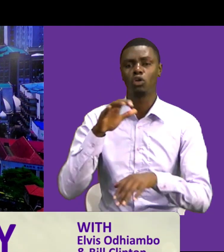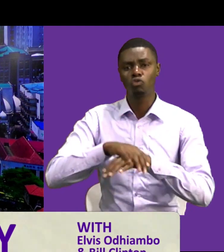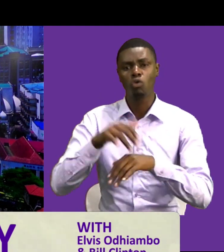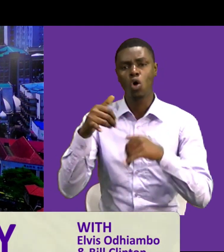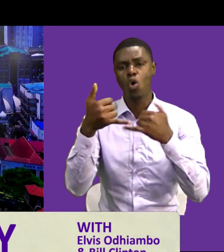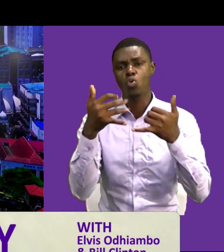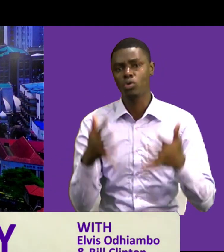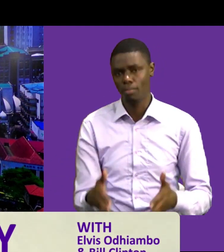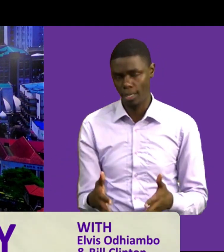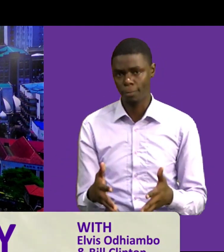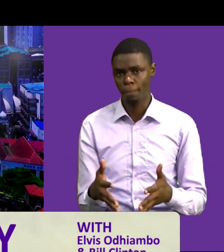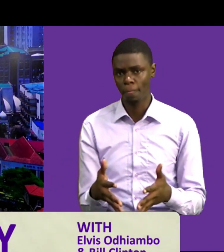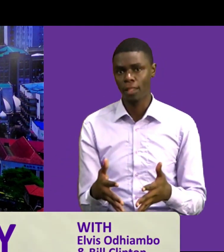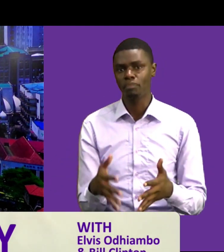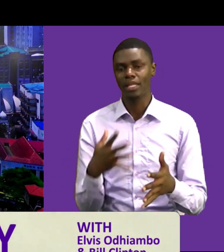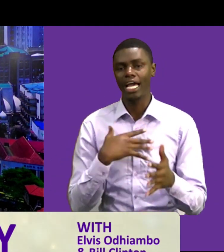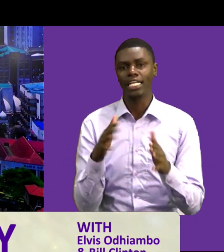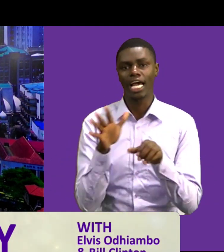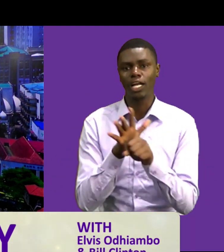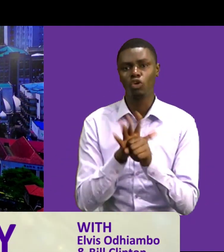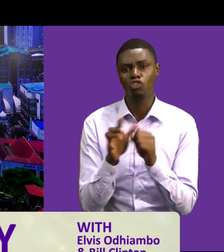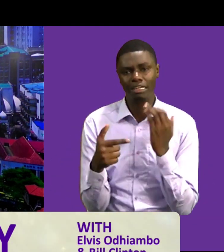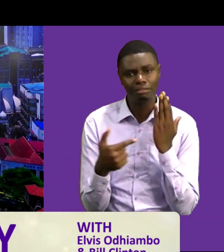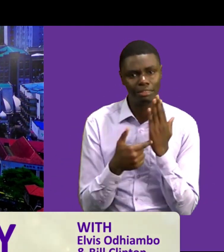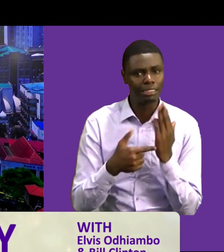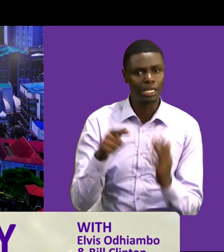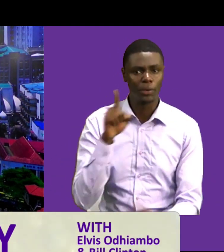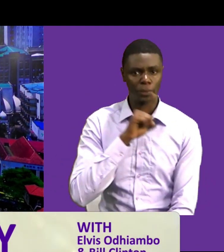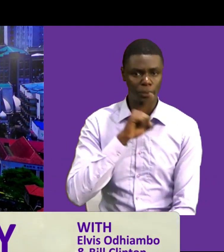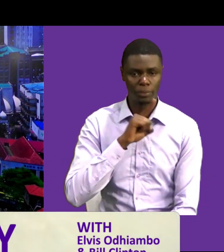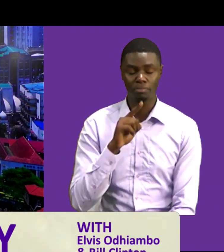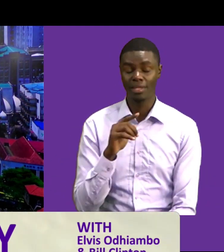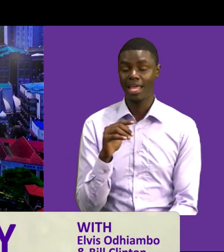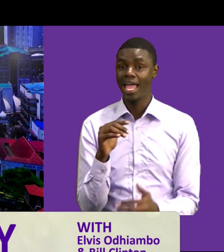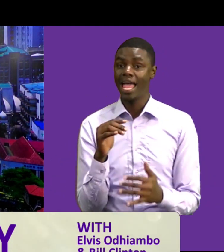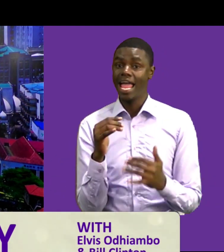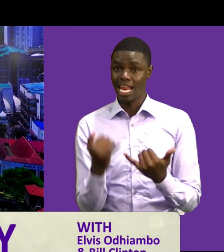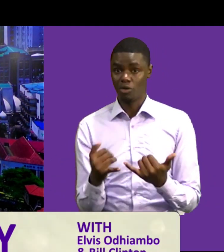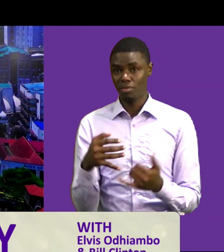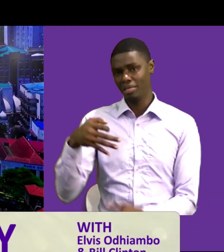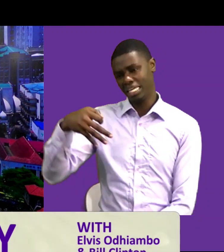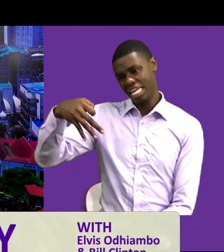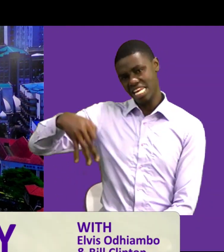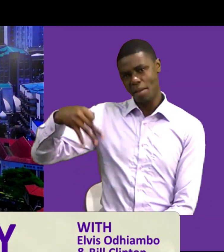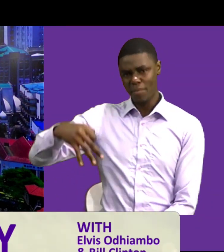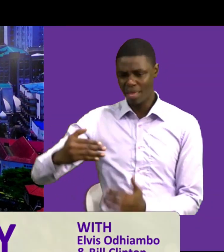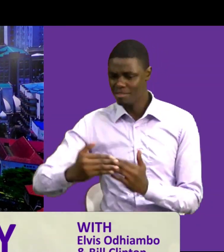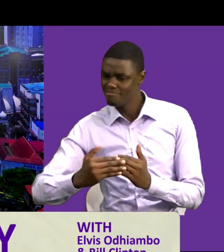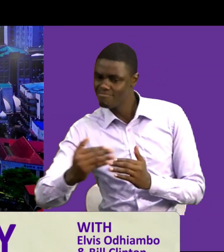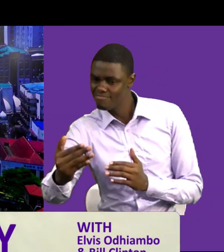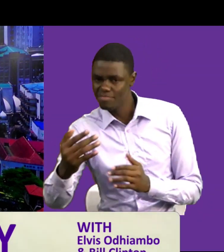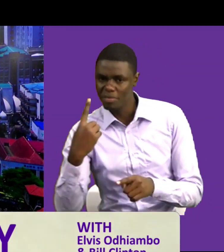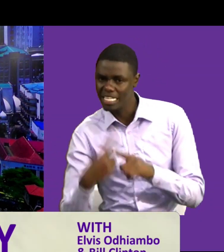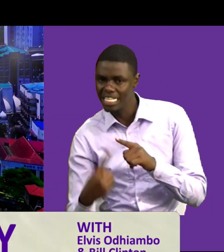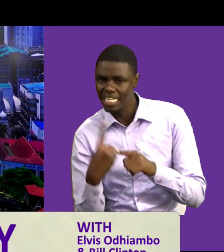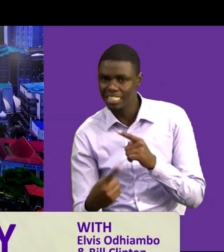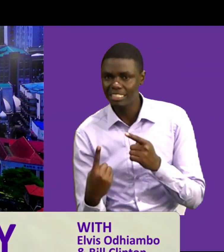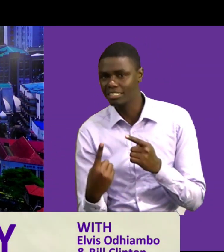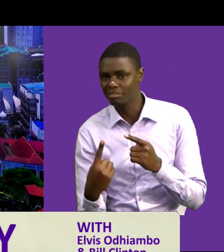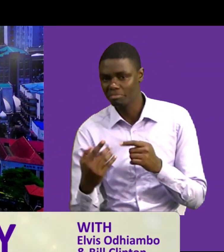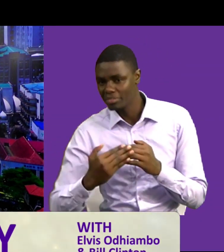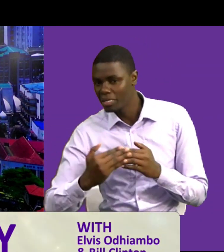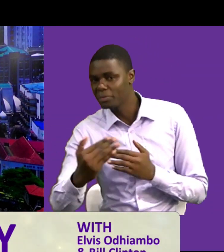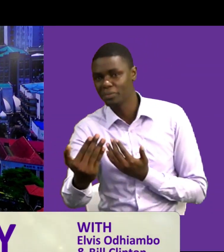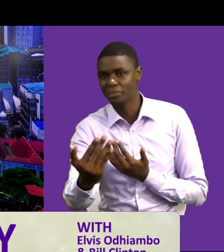of technique. So let's give Namibia other let's say